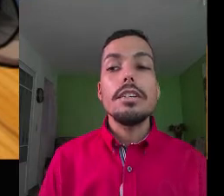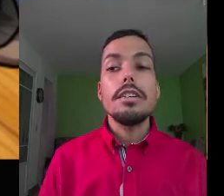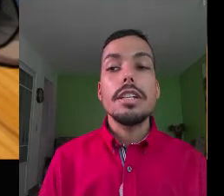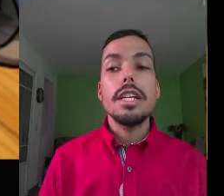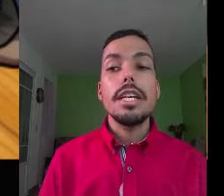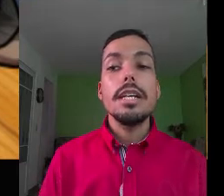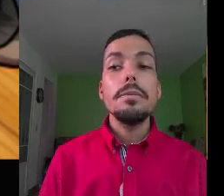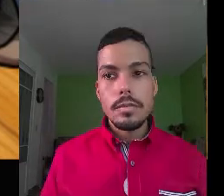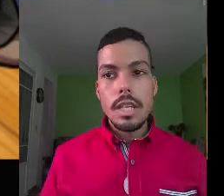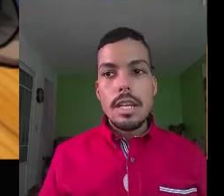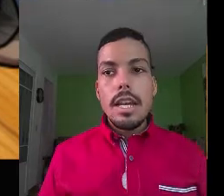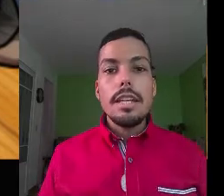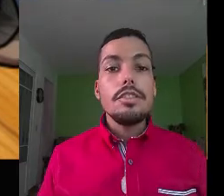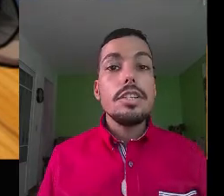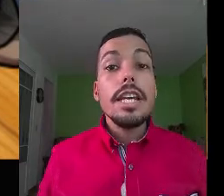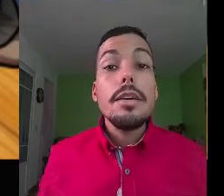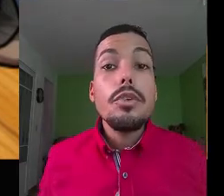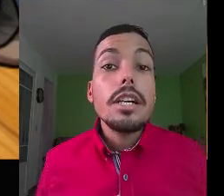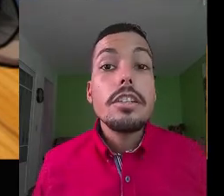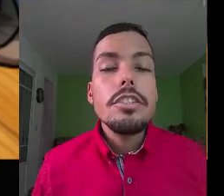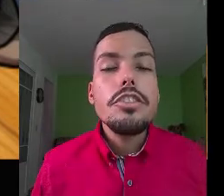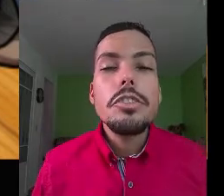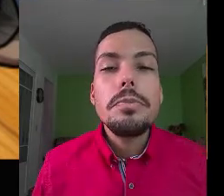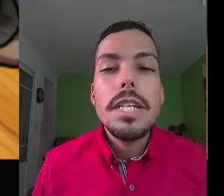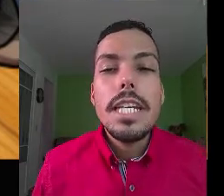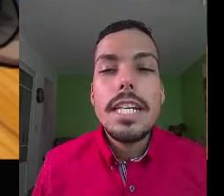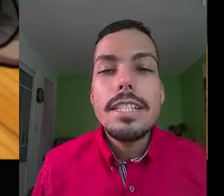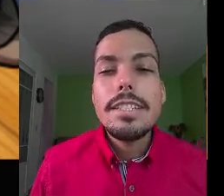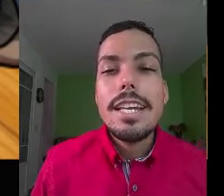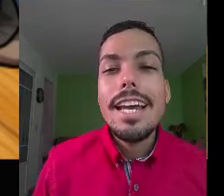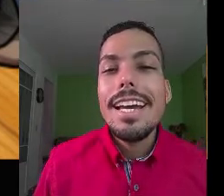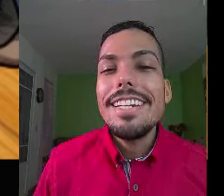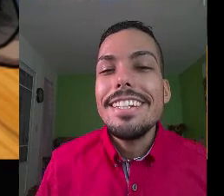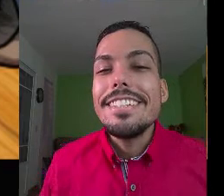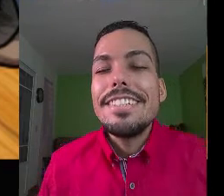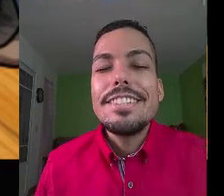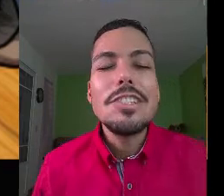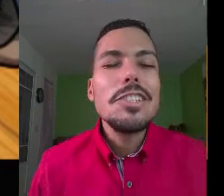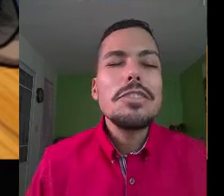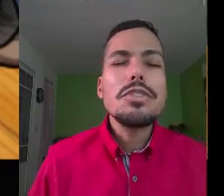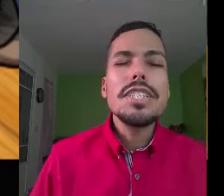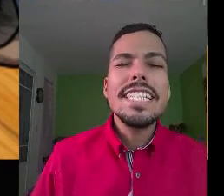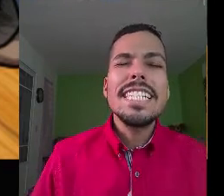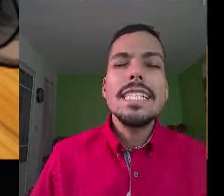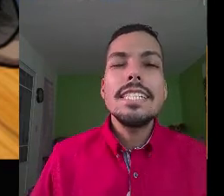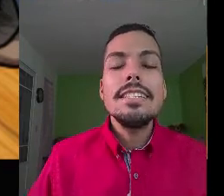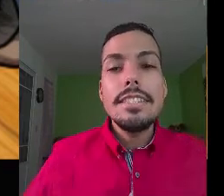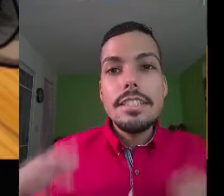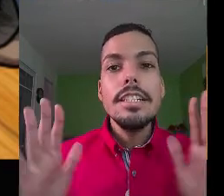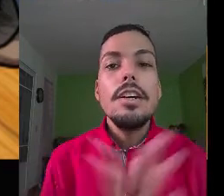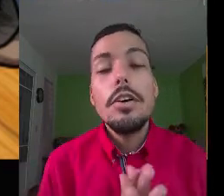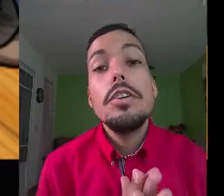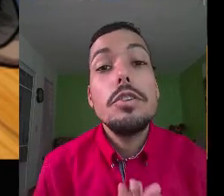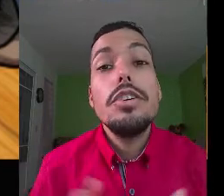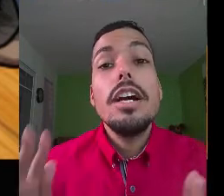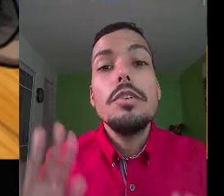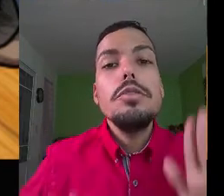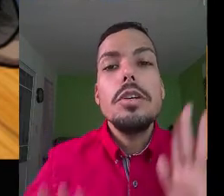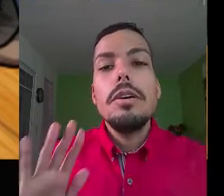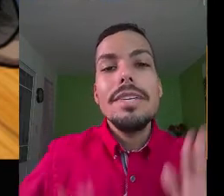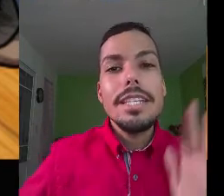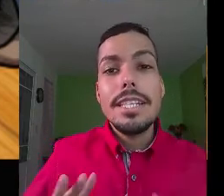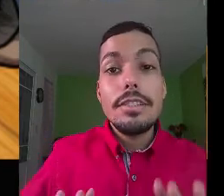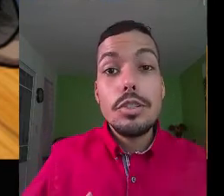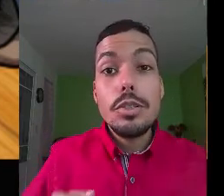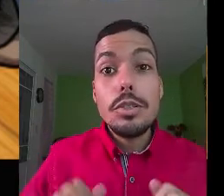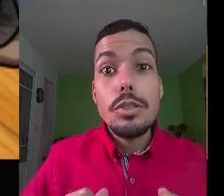Very good, okay. And today we're going to meet a new friend. Hoy nos toca un